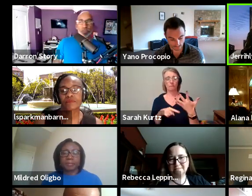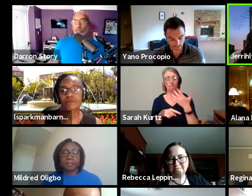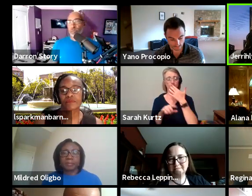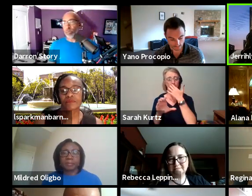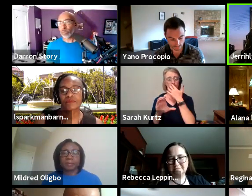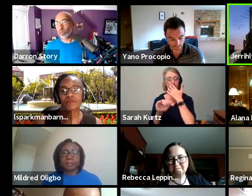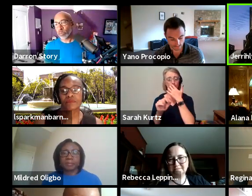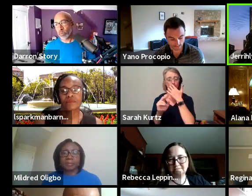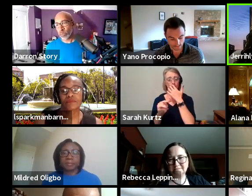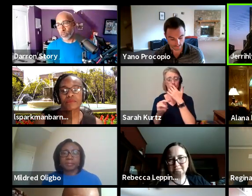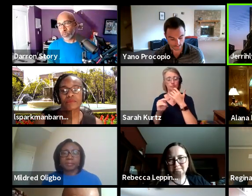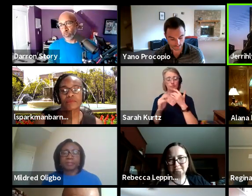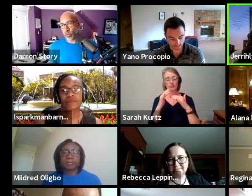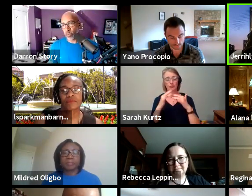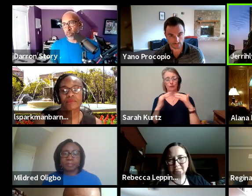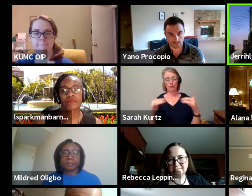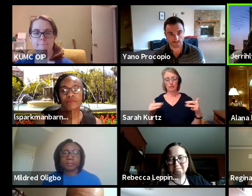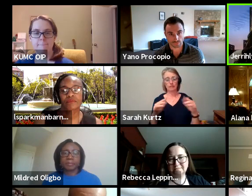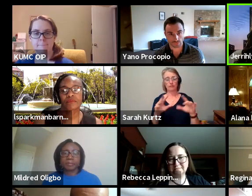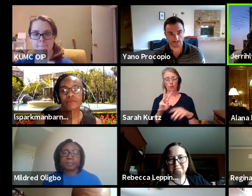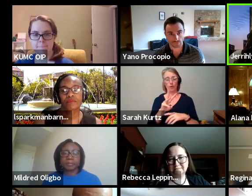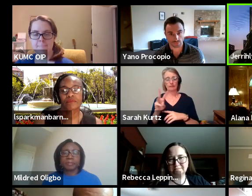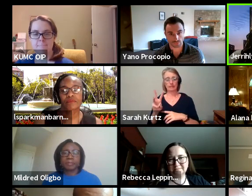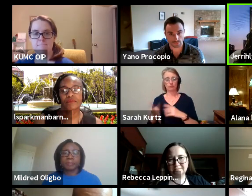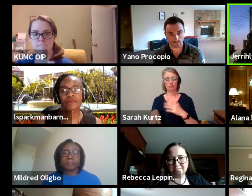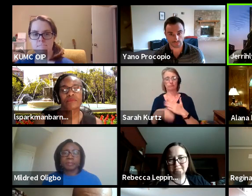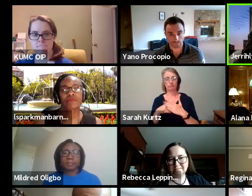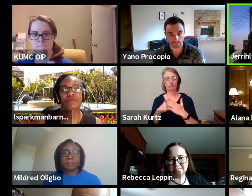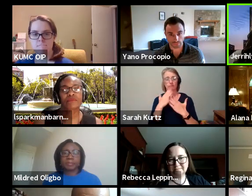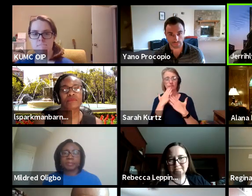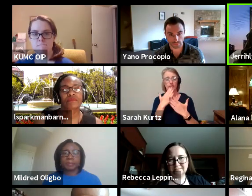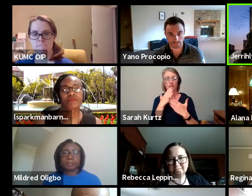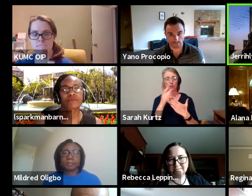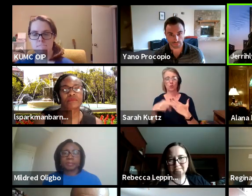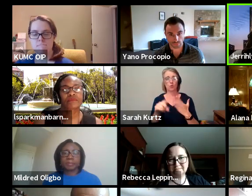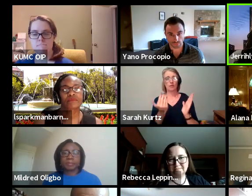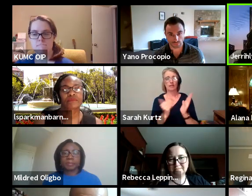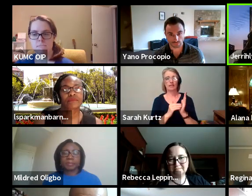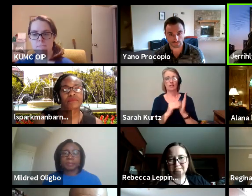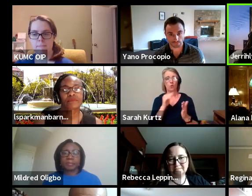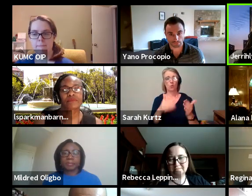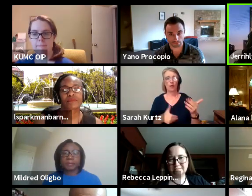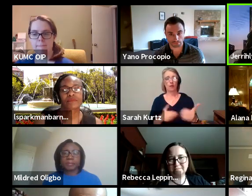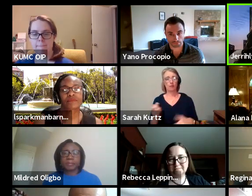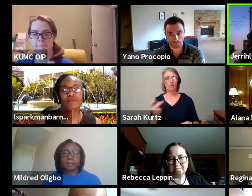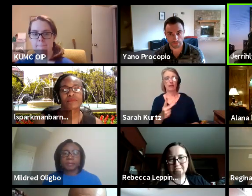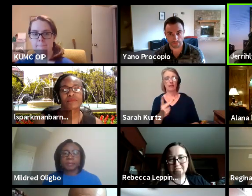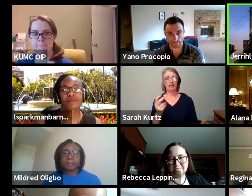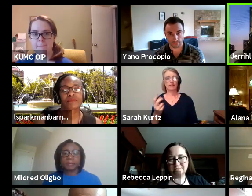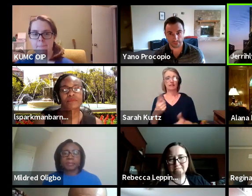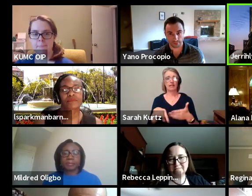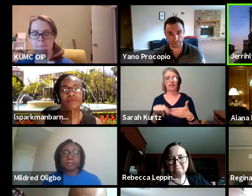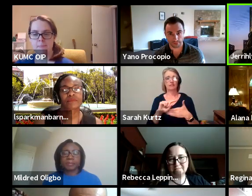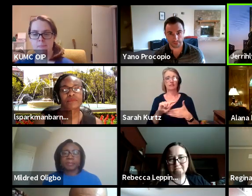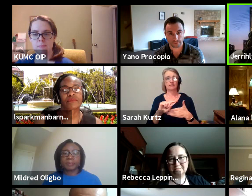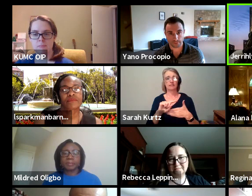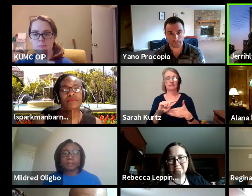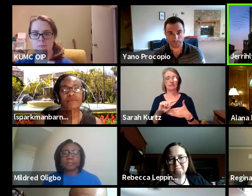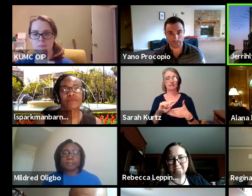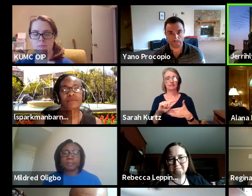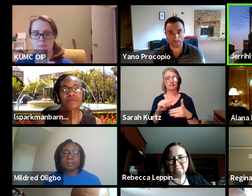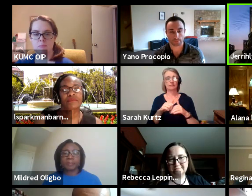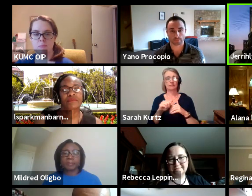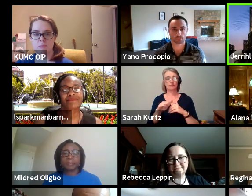items, on our diversity website. So we'll be working on that. And I want to thank you again. And we welcome you all back next week. We'll get that invitation out